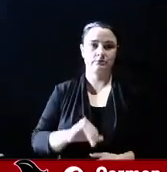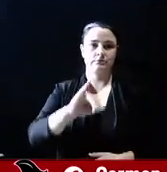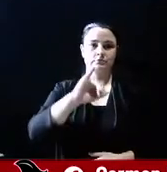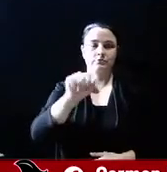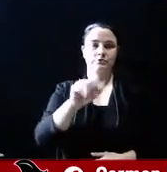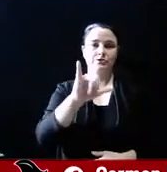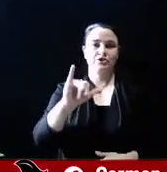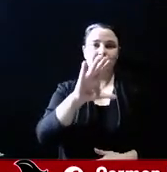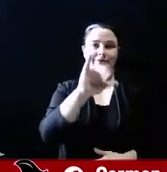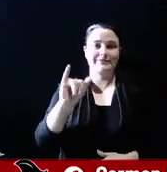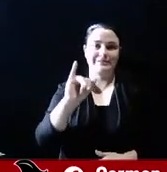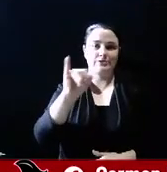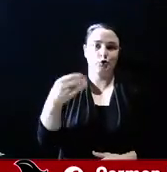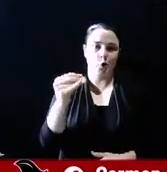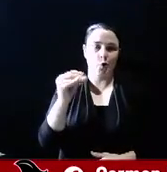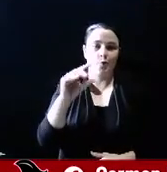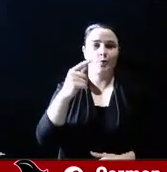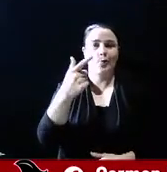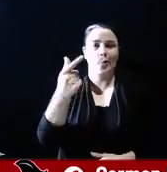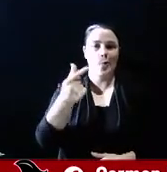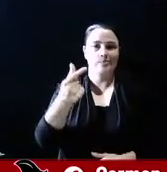J.C. Joe Golden.